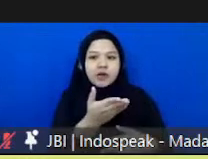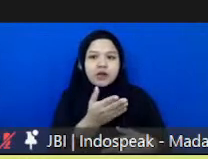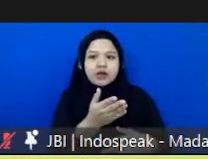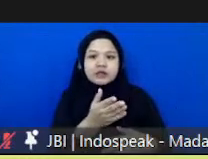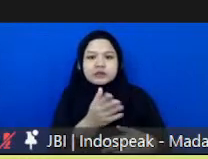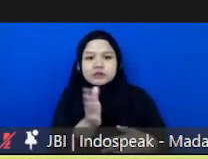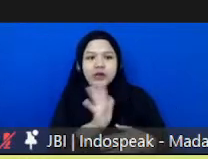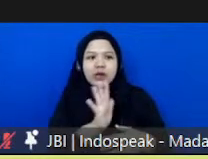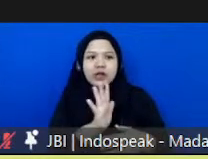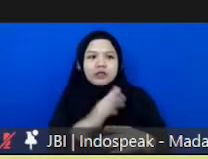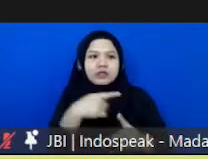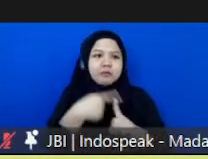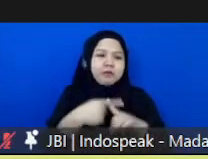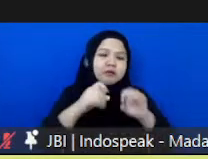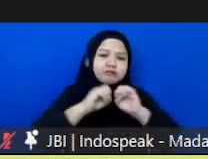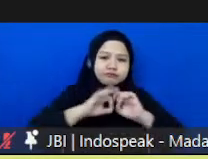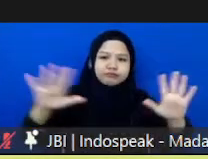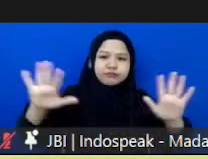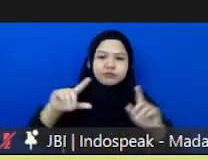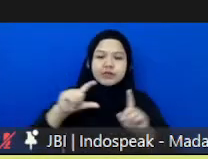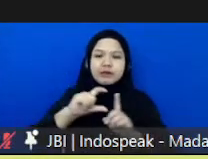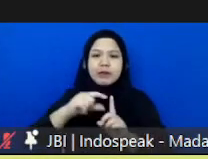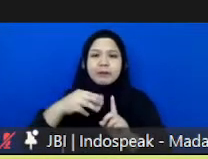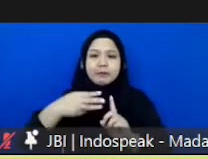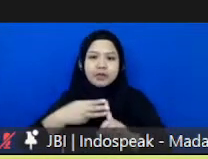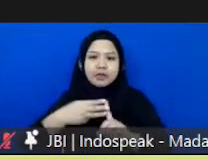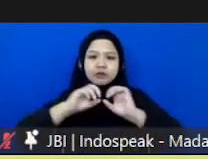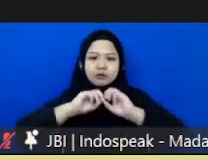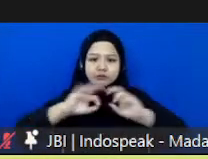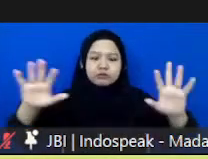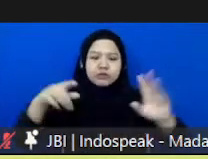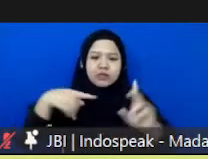transmitting dengue disease to humans.